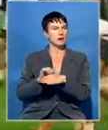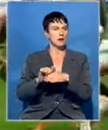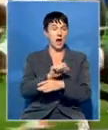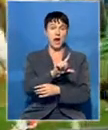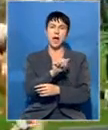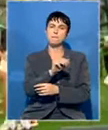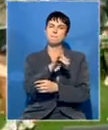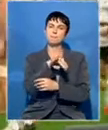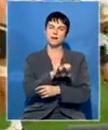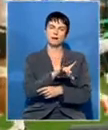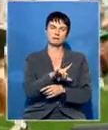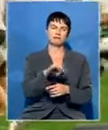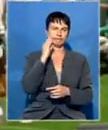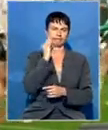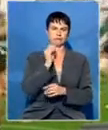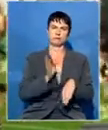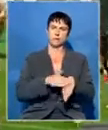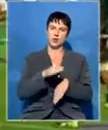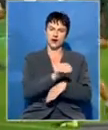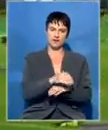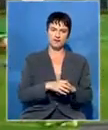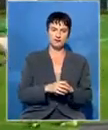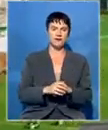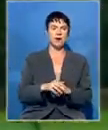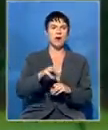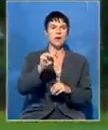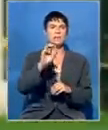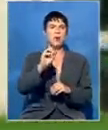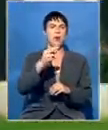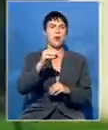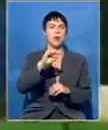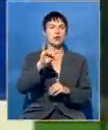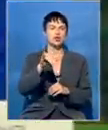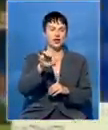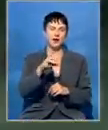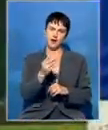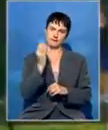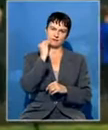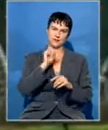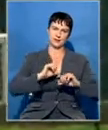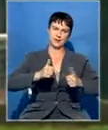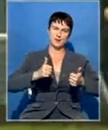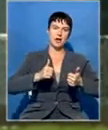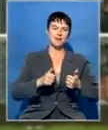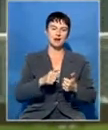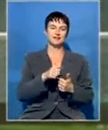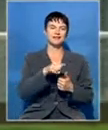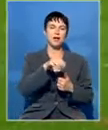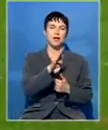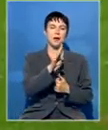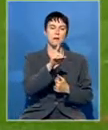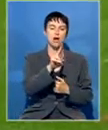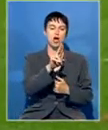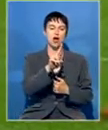there. Despite a fairly good performance from Teboho Mohoje, Skalkburgers' impact in the second half has earned him a place back at number